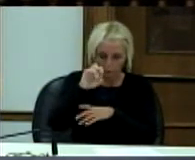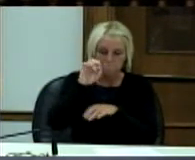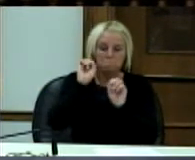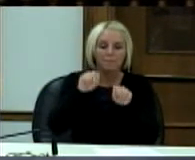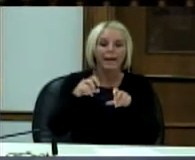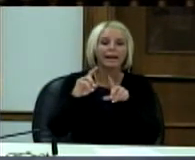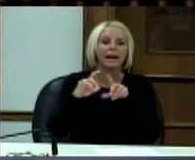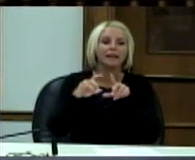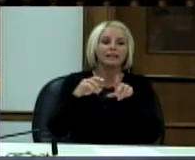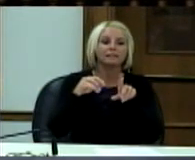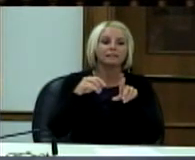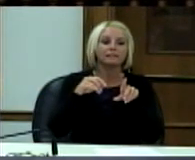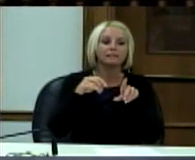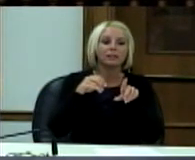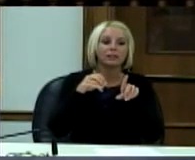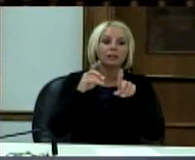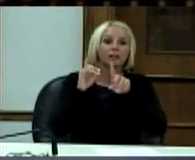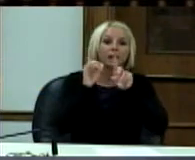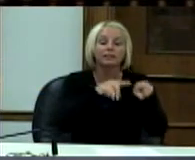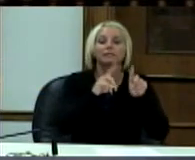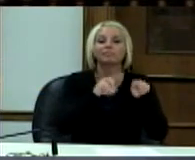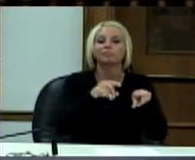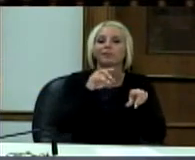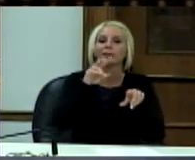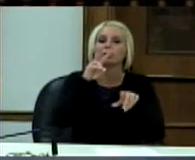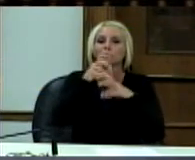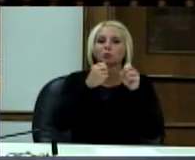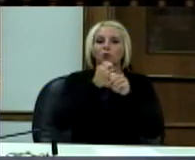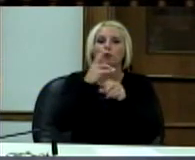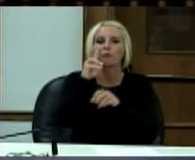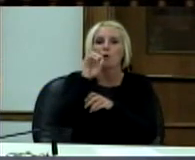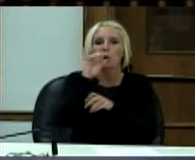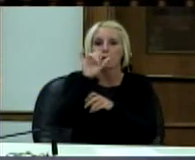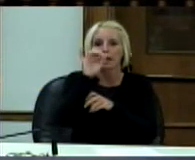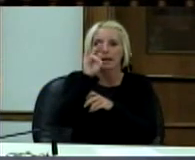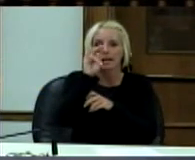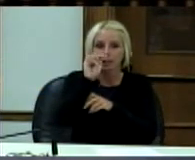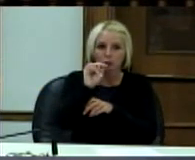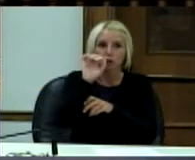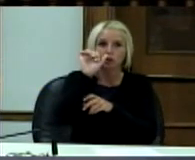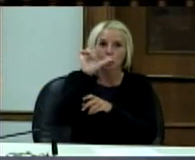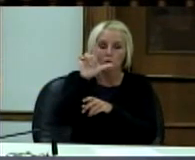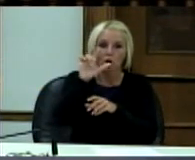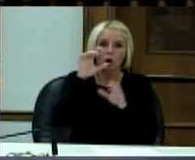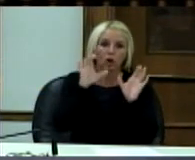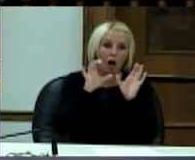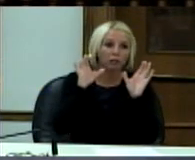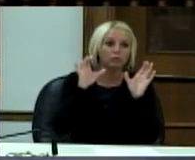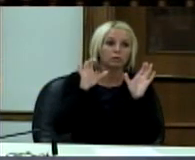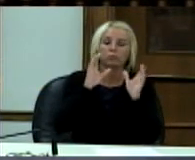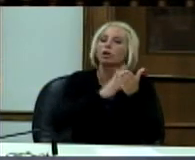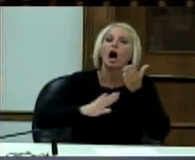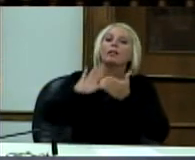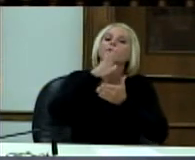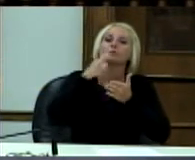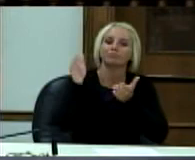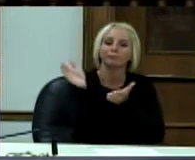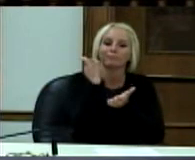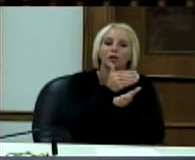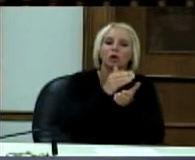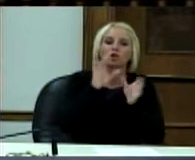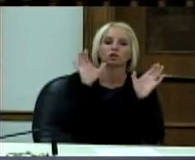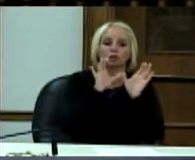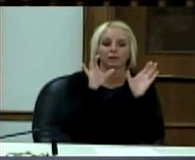they could attend a 2-year vocational college and still earn these certifications, whether it's certification for